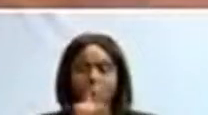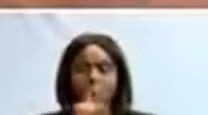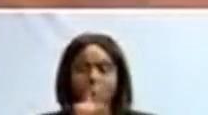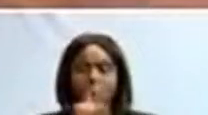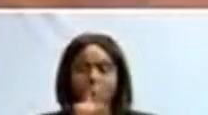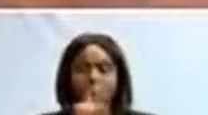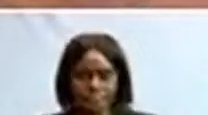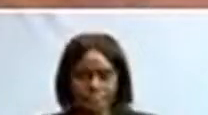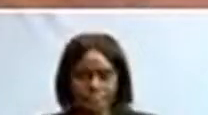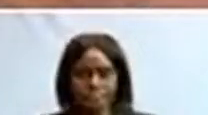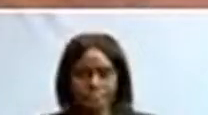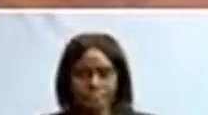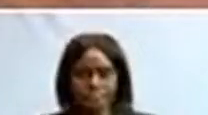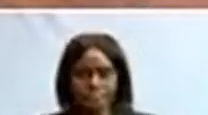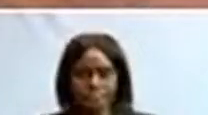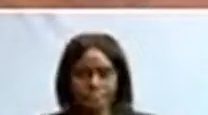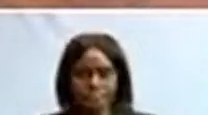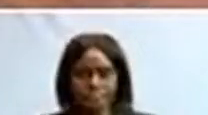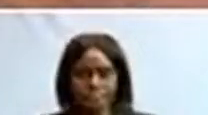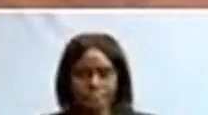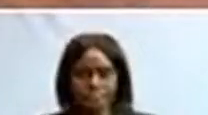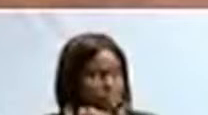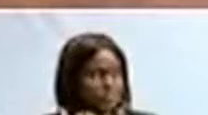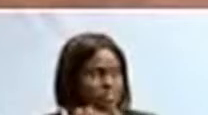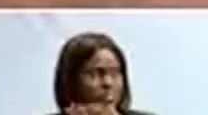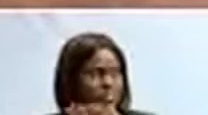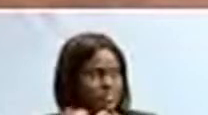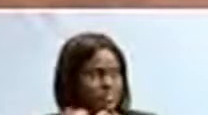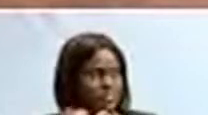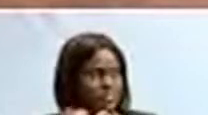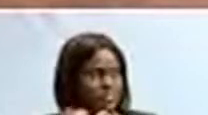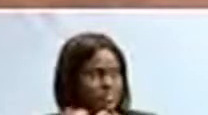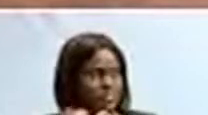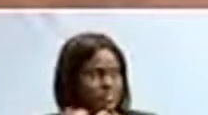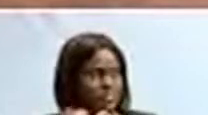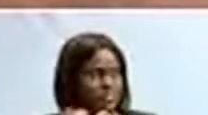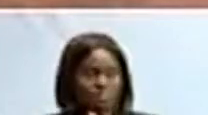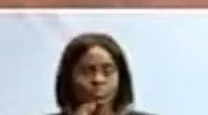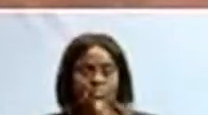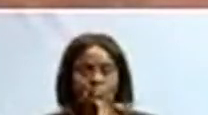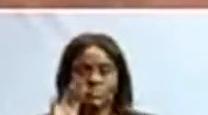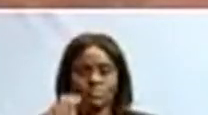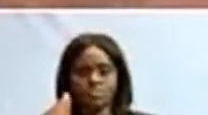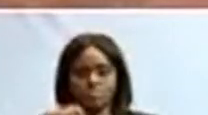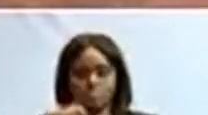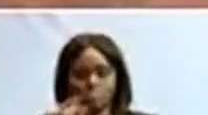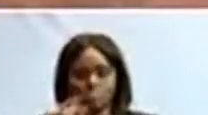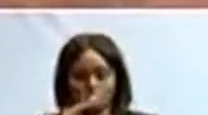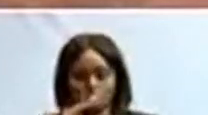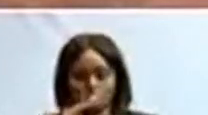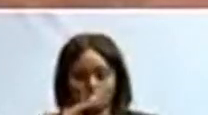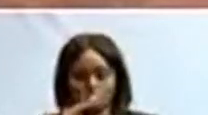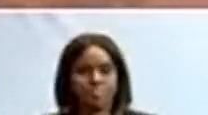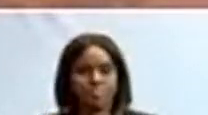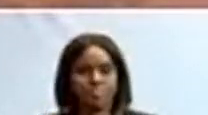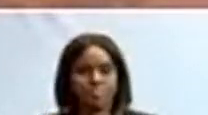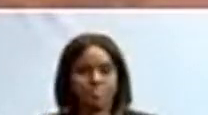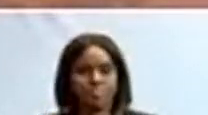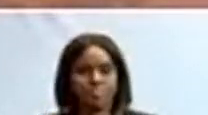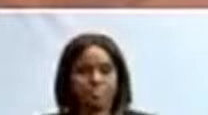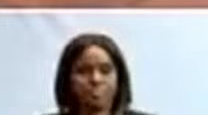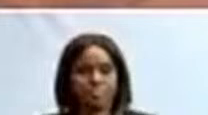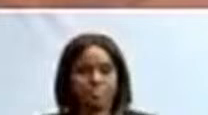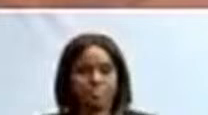statements are prepared and presented in accordance with cash basis, internal